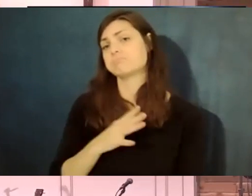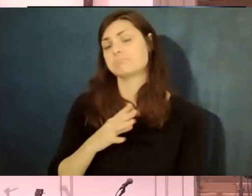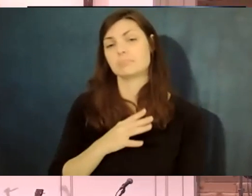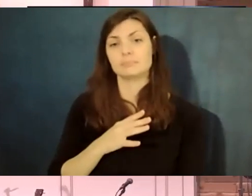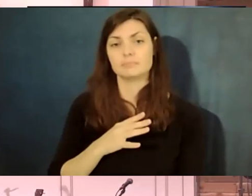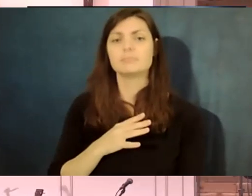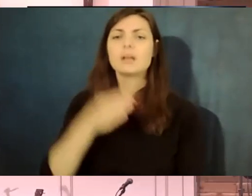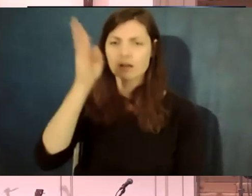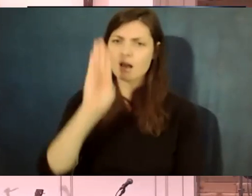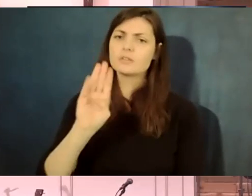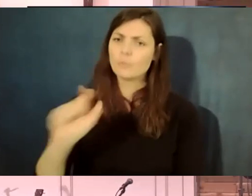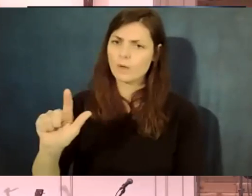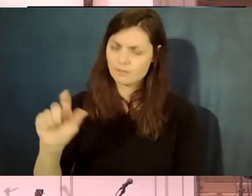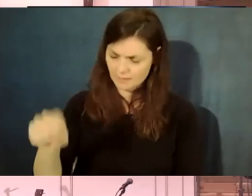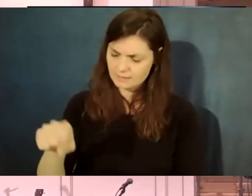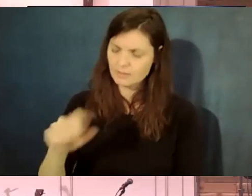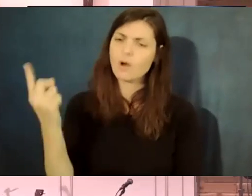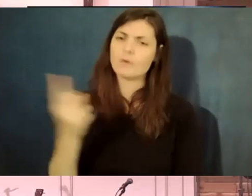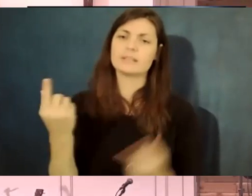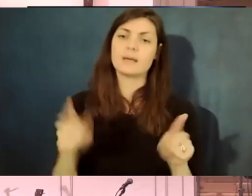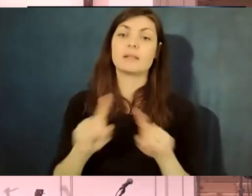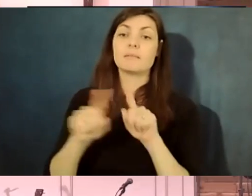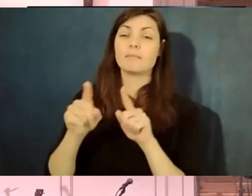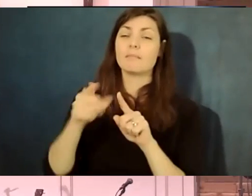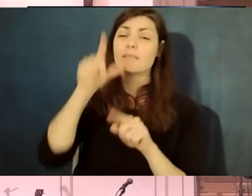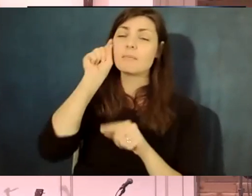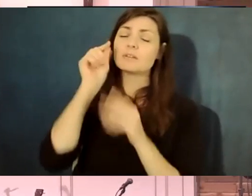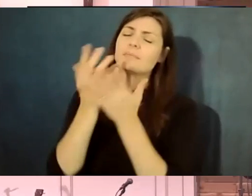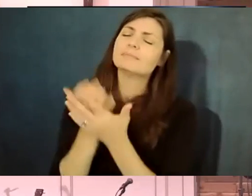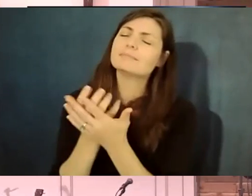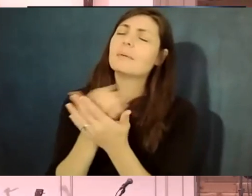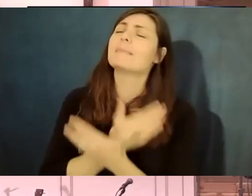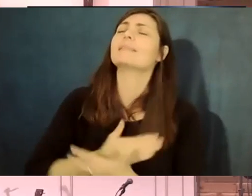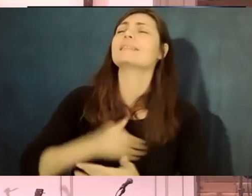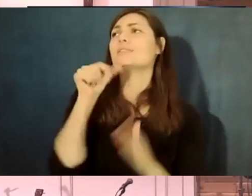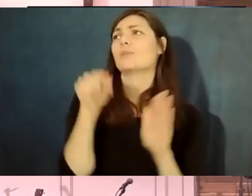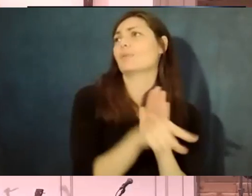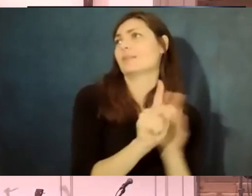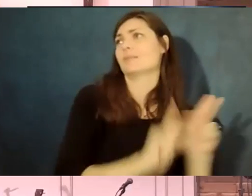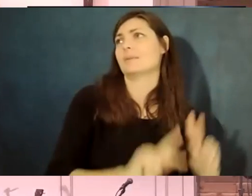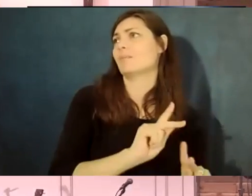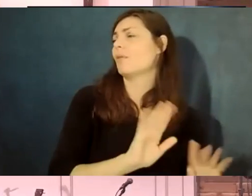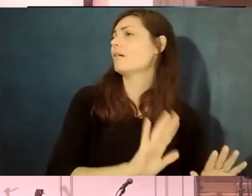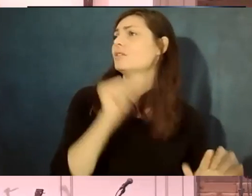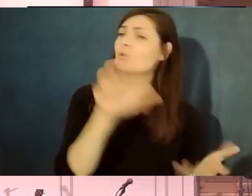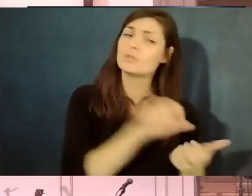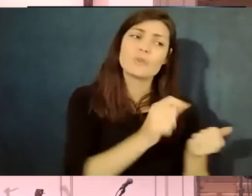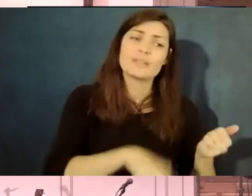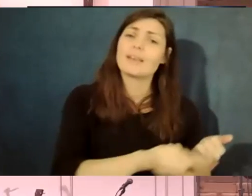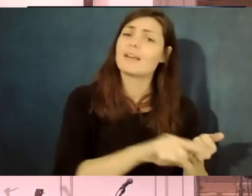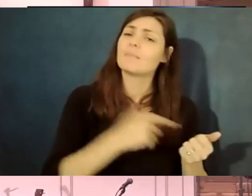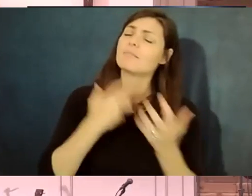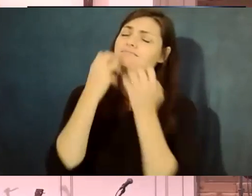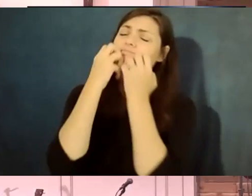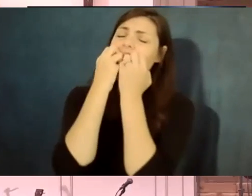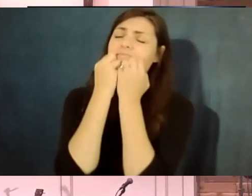God's will always be done. But he says, God, please don't kill him. Don't destroy him. God, I'm